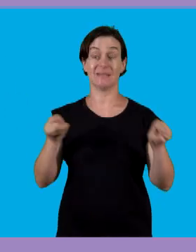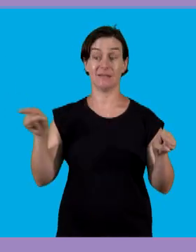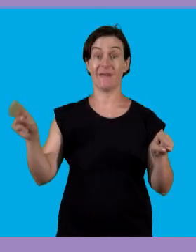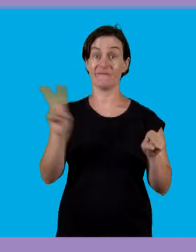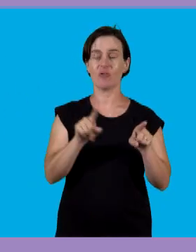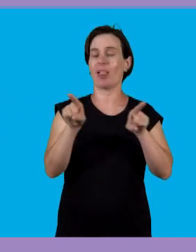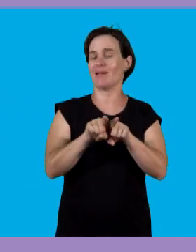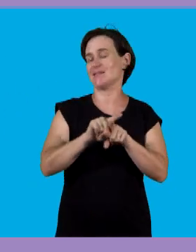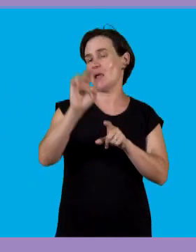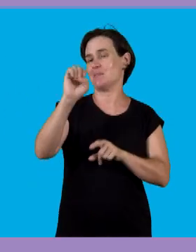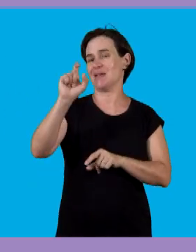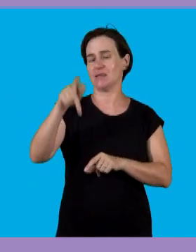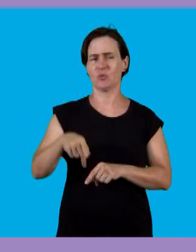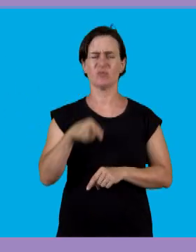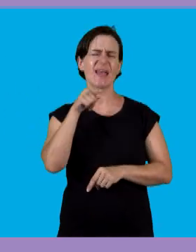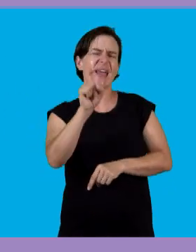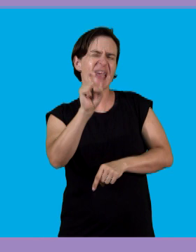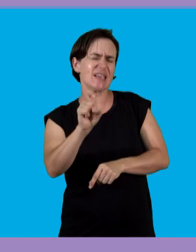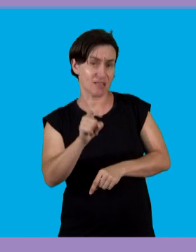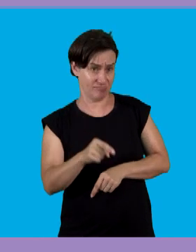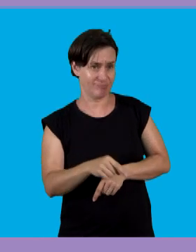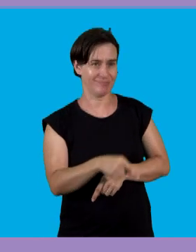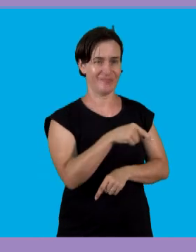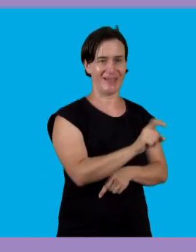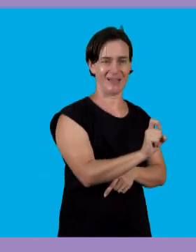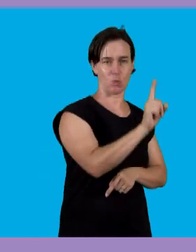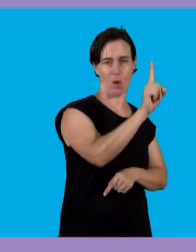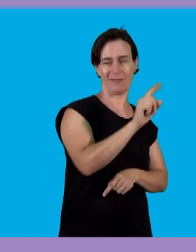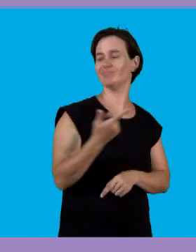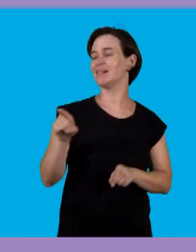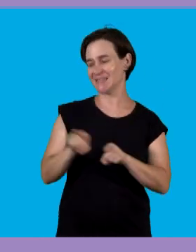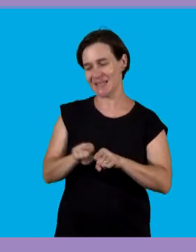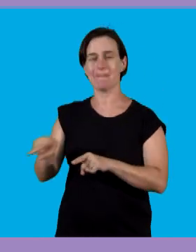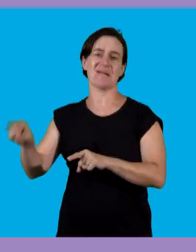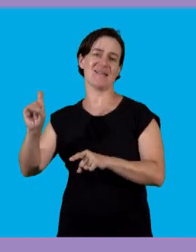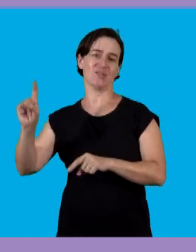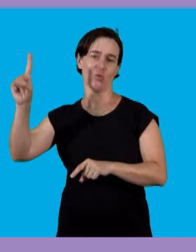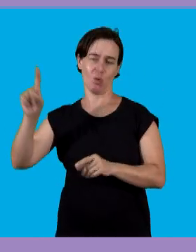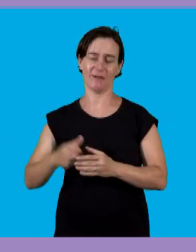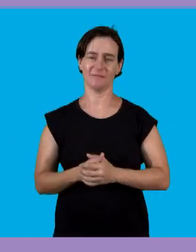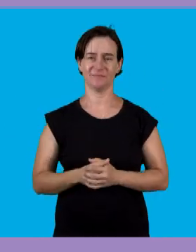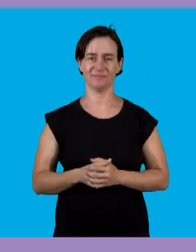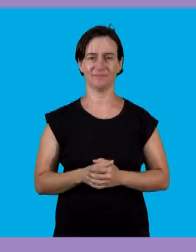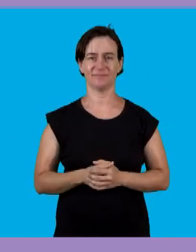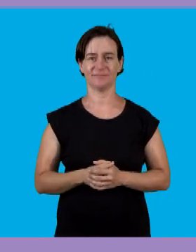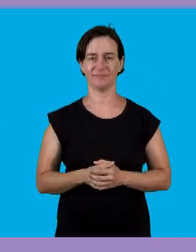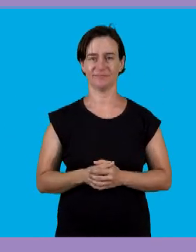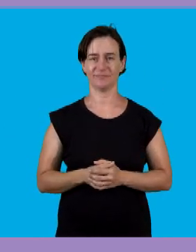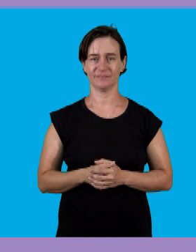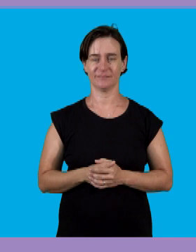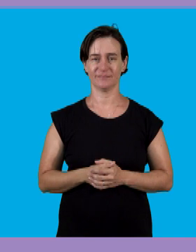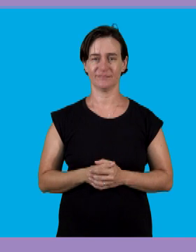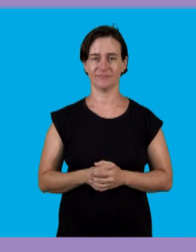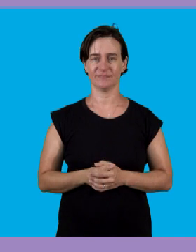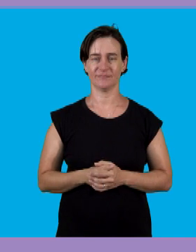an exponent. And what about the x? Yes, the x has a 1 as an exponent, and the x on the second term has